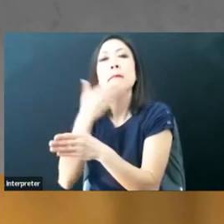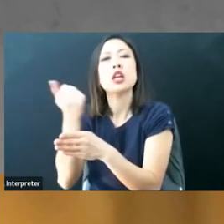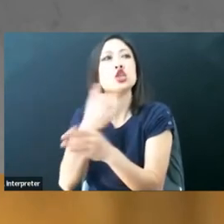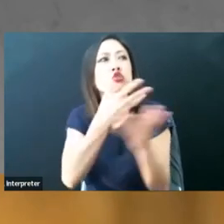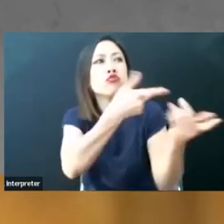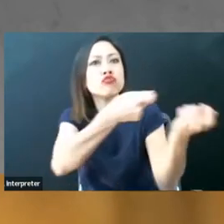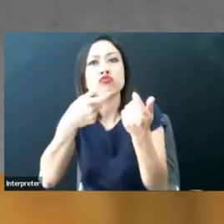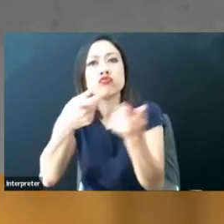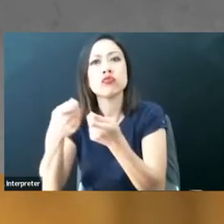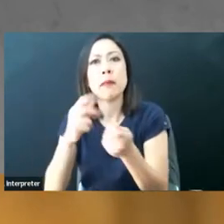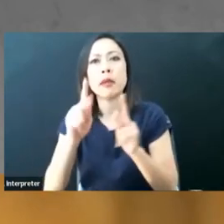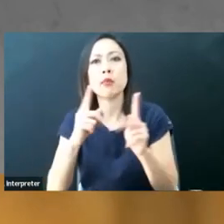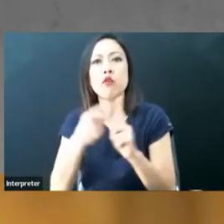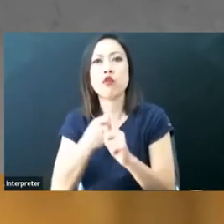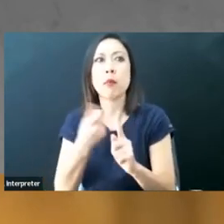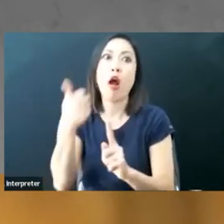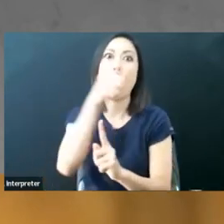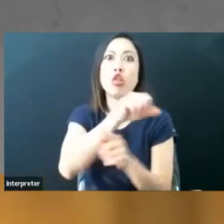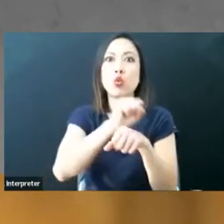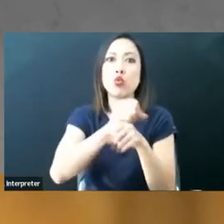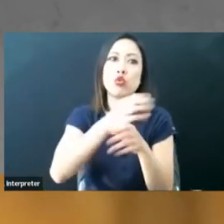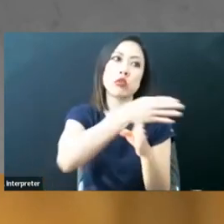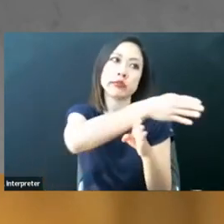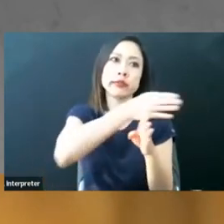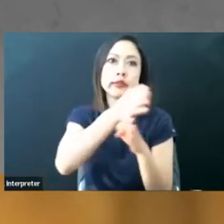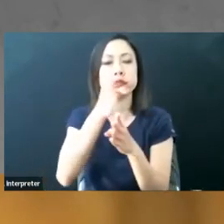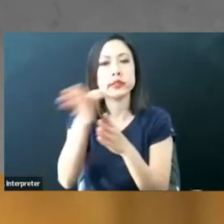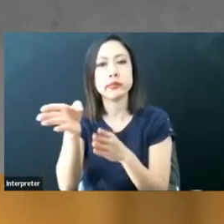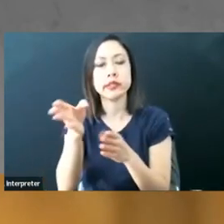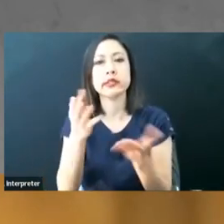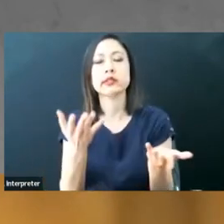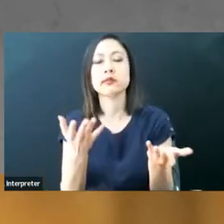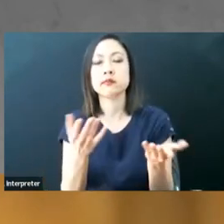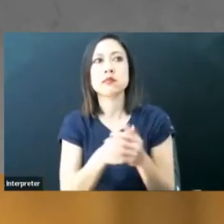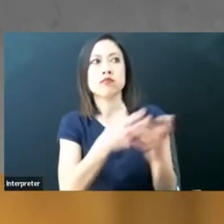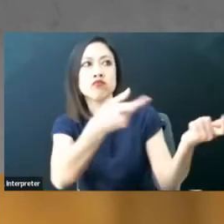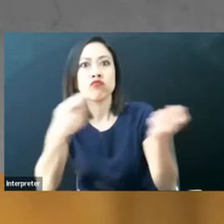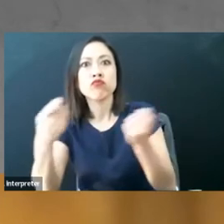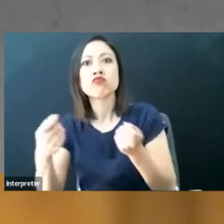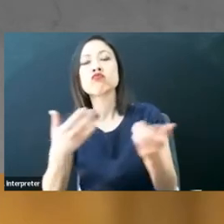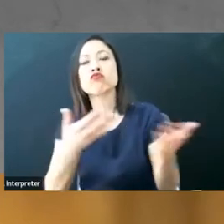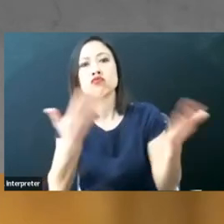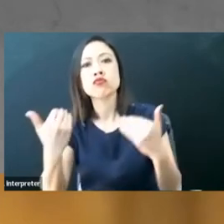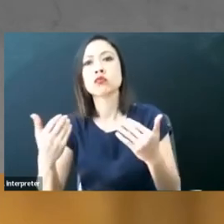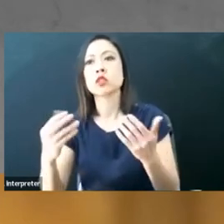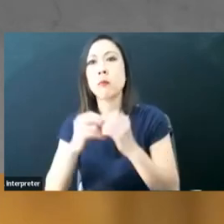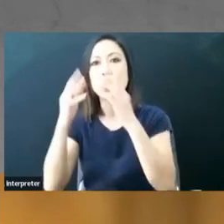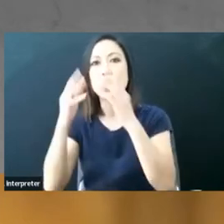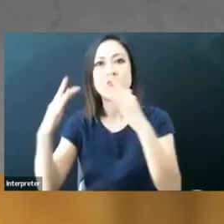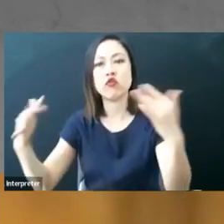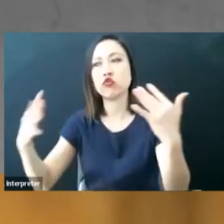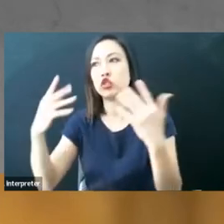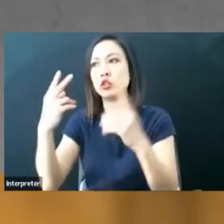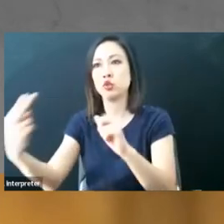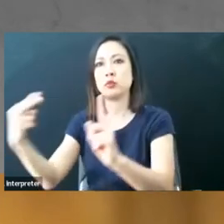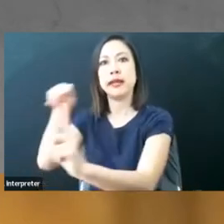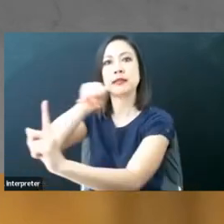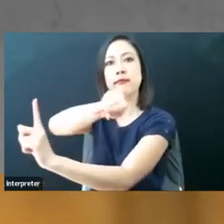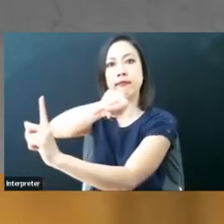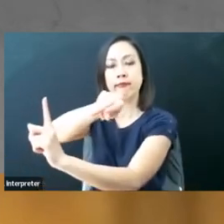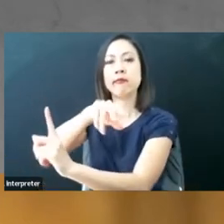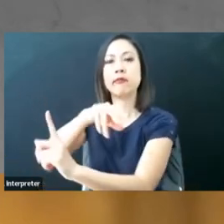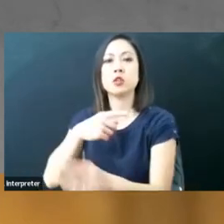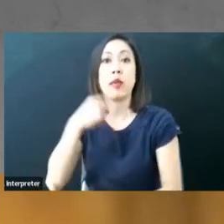point, I think we can always do more. And so programs that encourage women to get into STEM programs, I